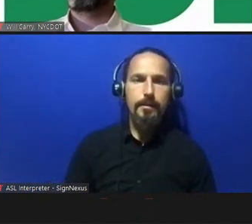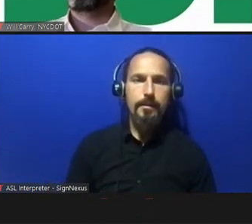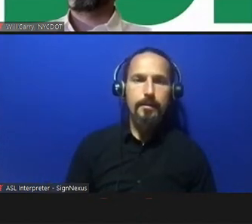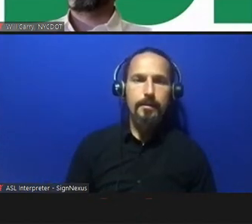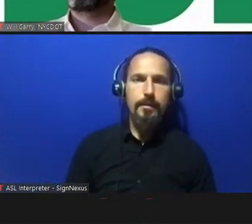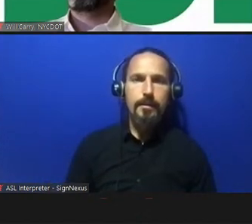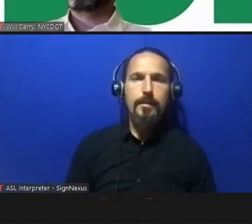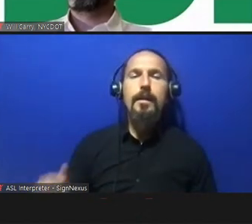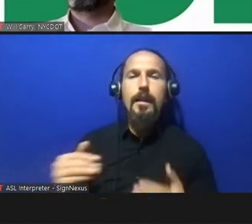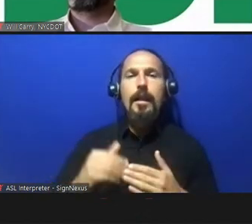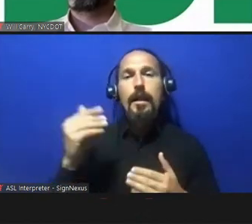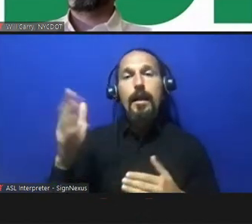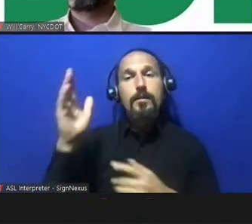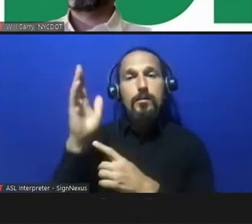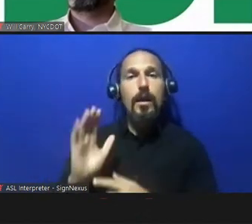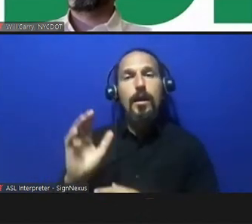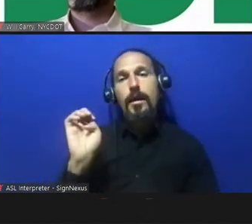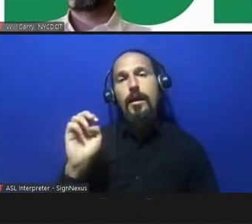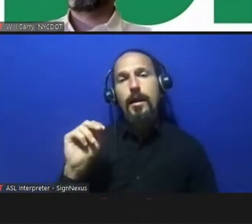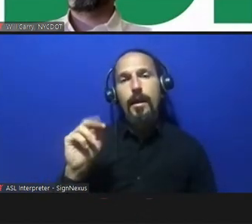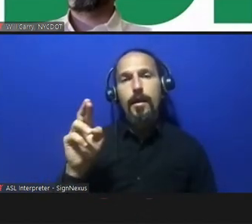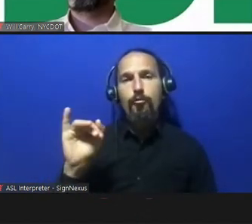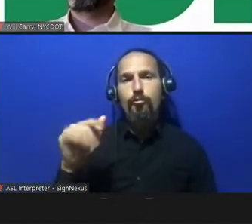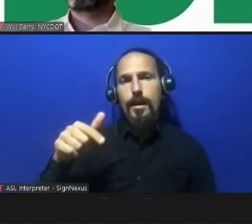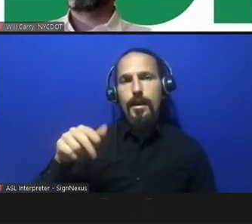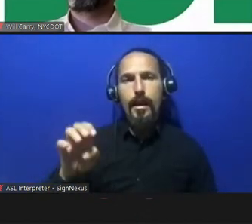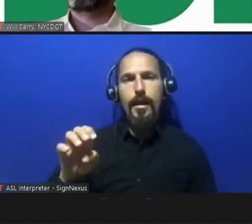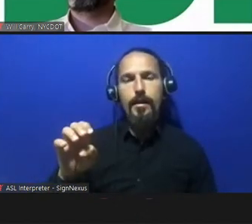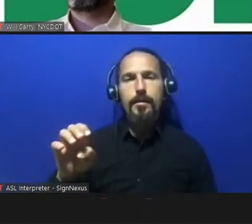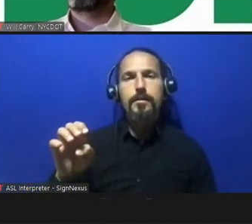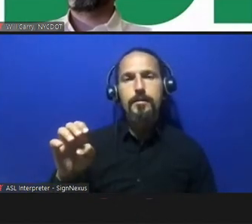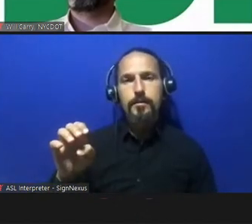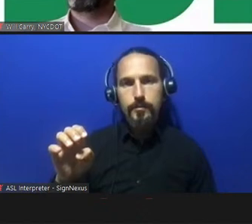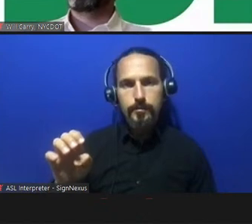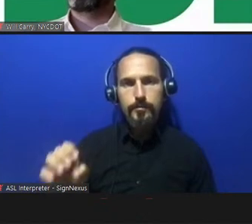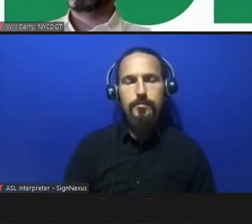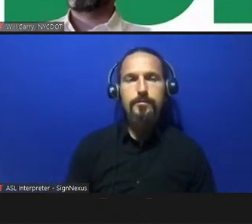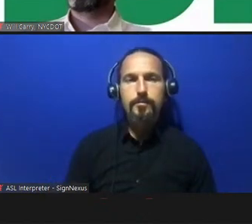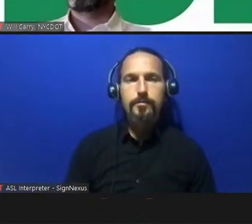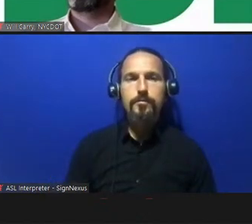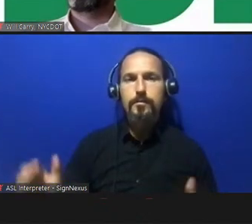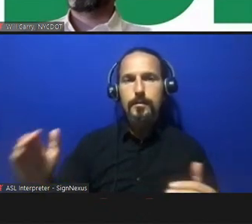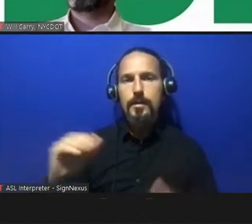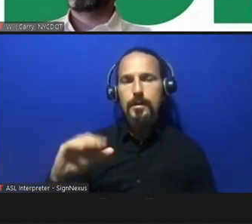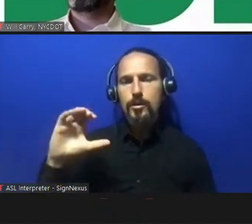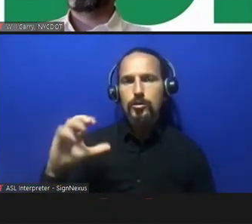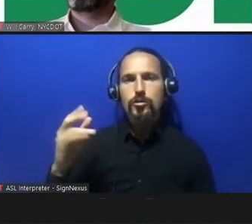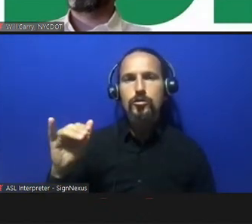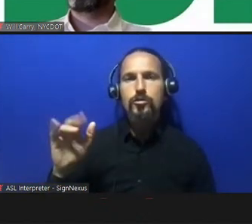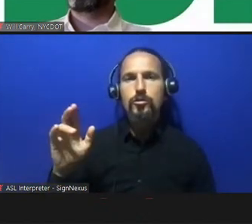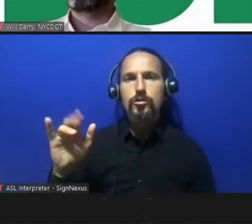the next speaker is enrique quezada followed by cheryl boyland